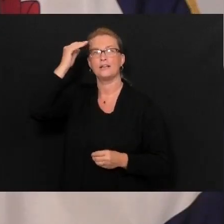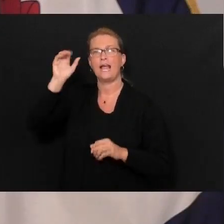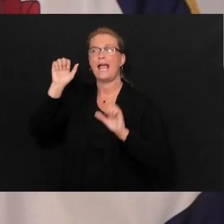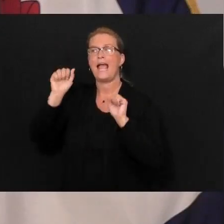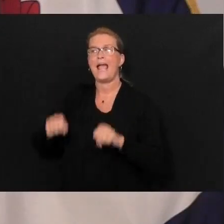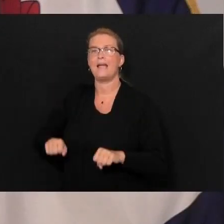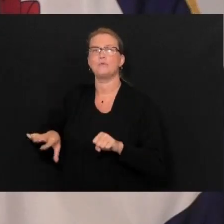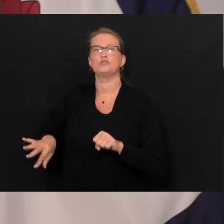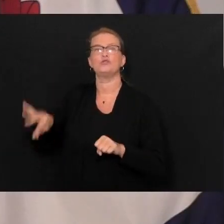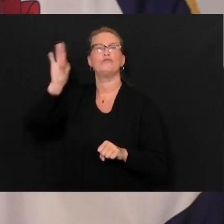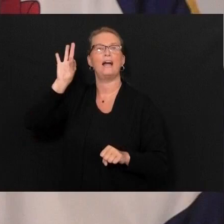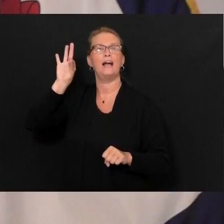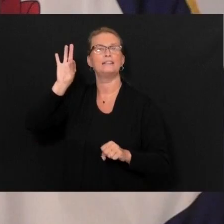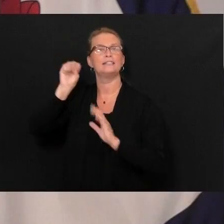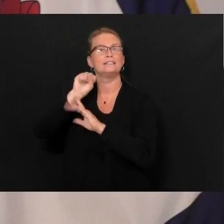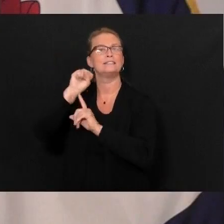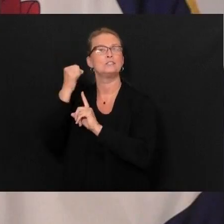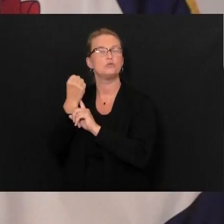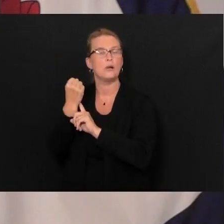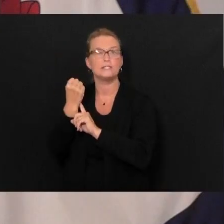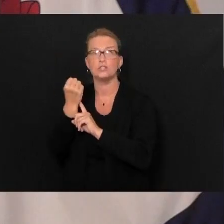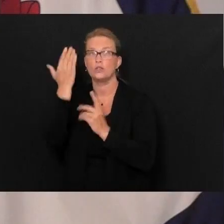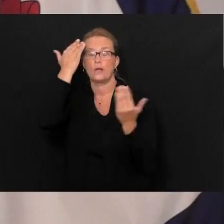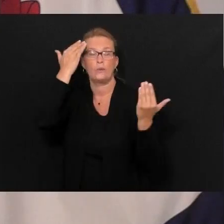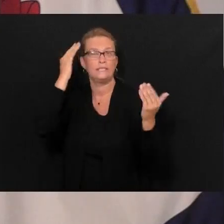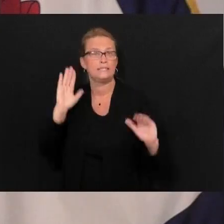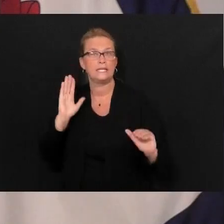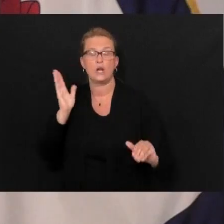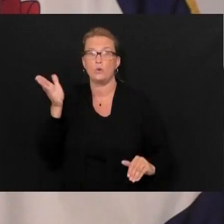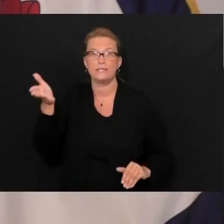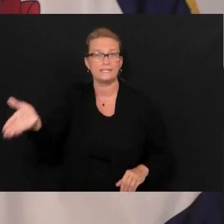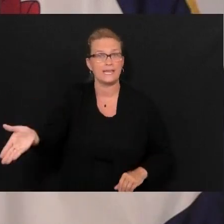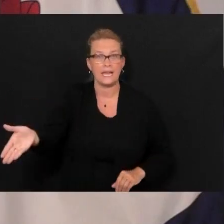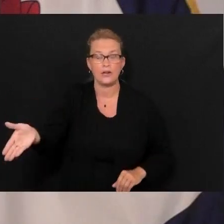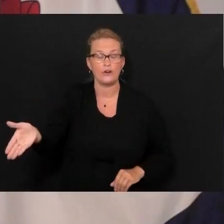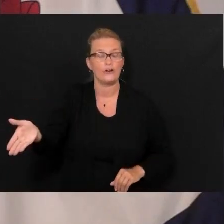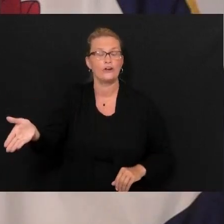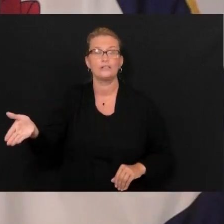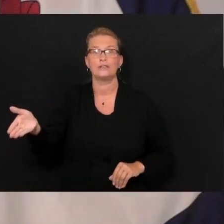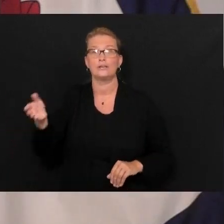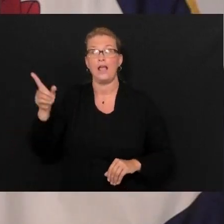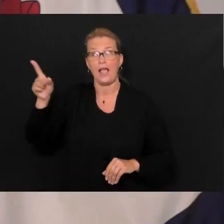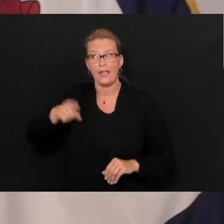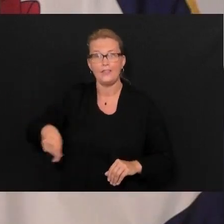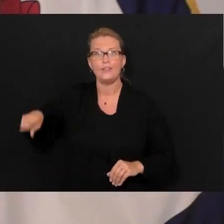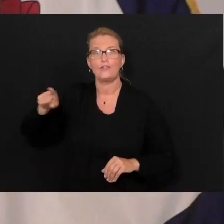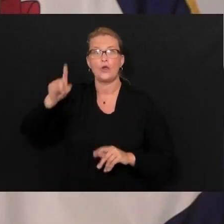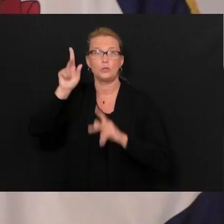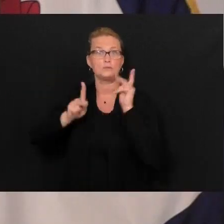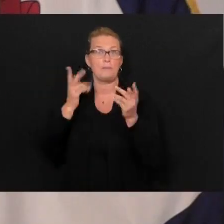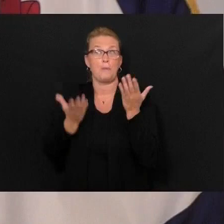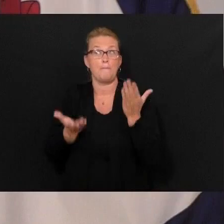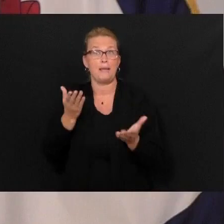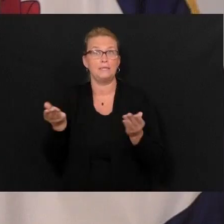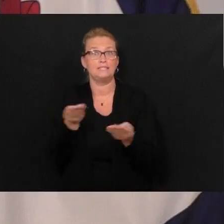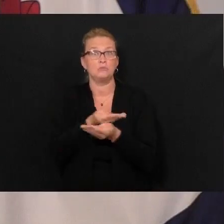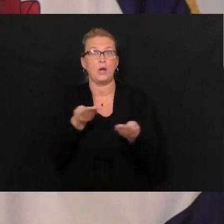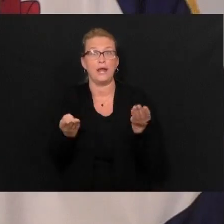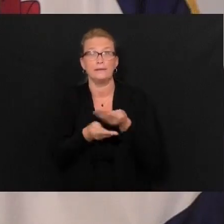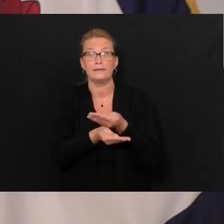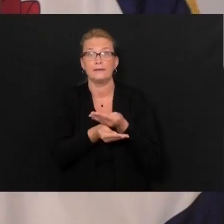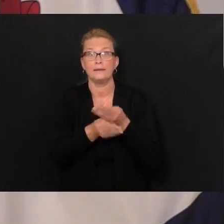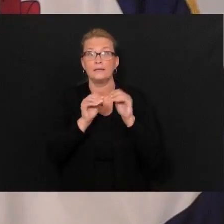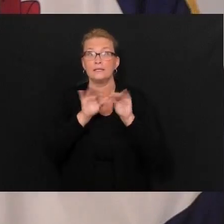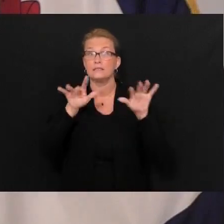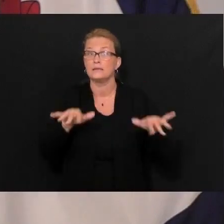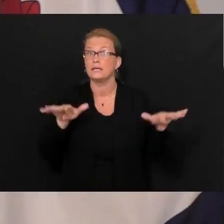find situations that we did not know that existed, and those people were spreaders, and we were able to